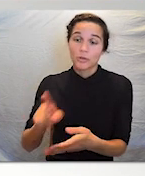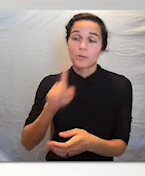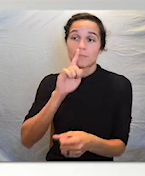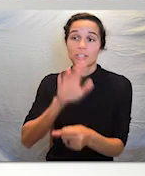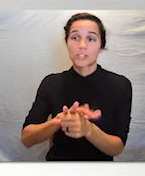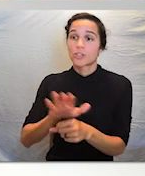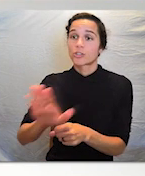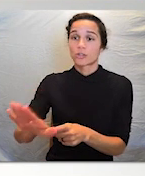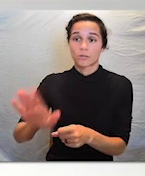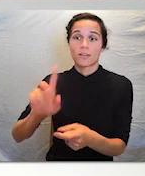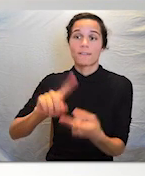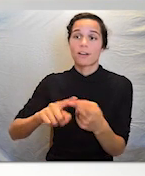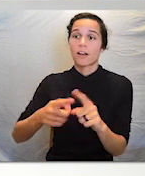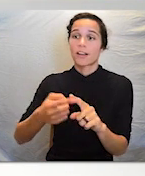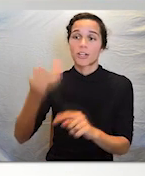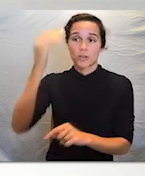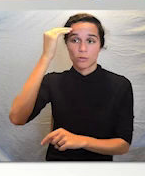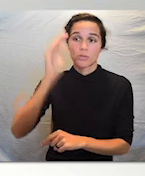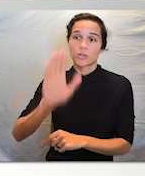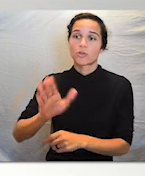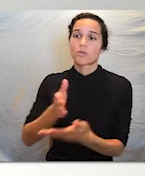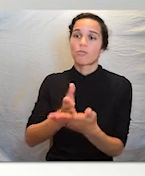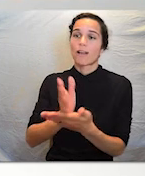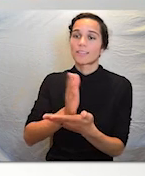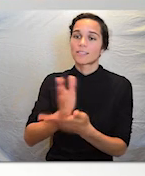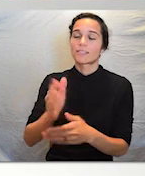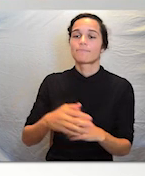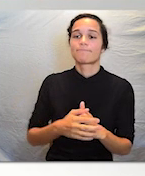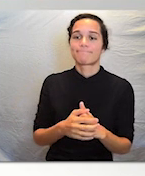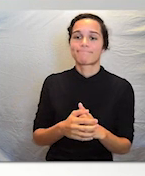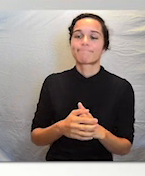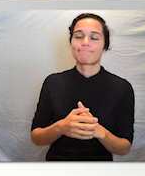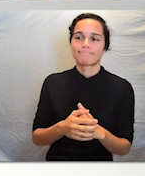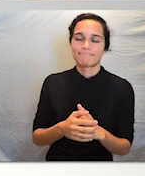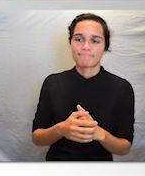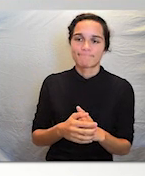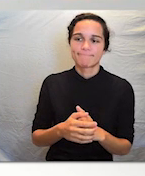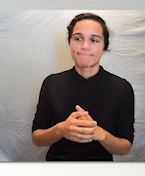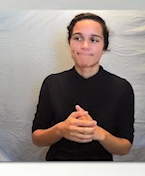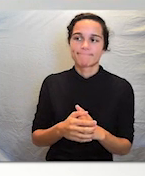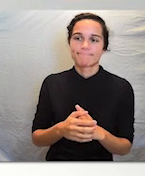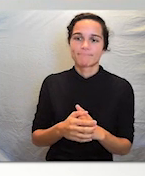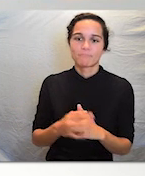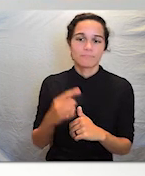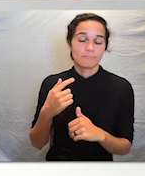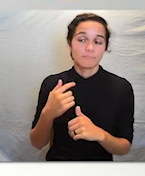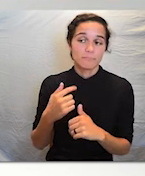rights as an employee at that company.